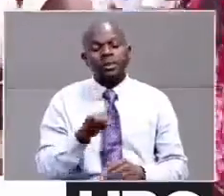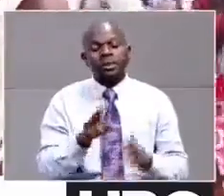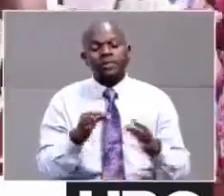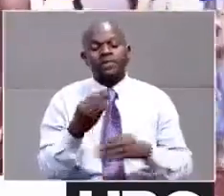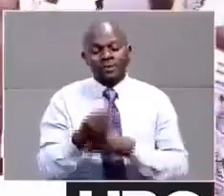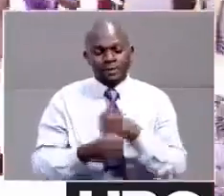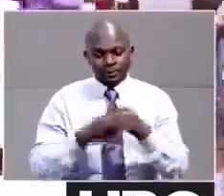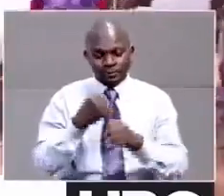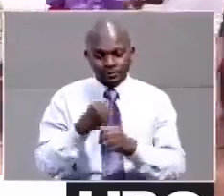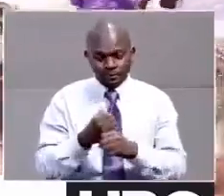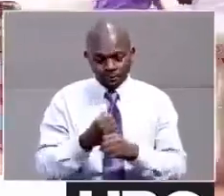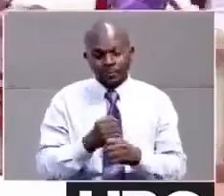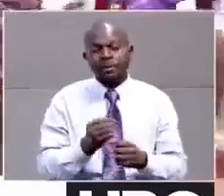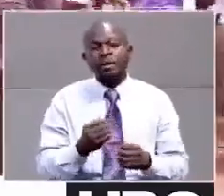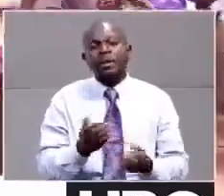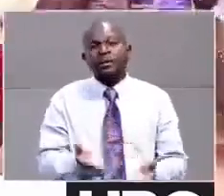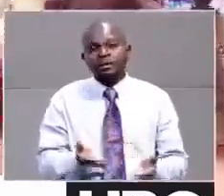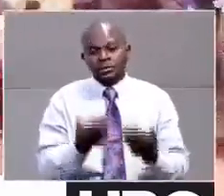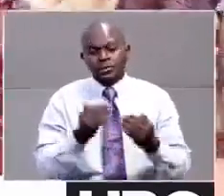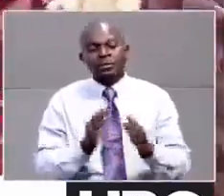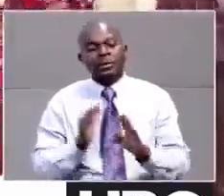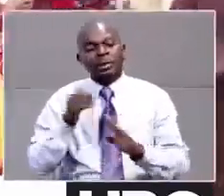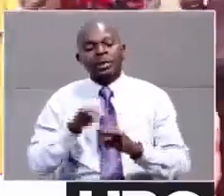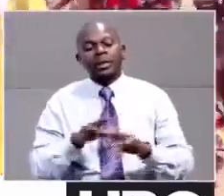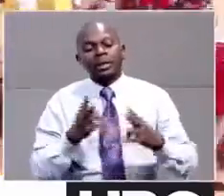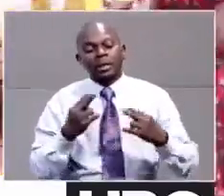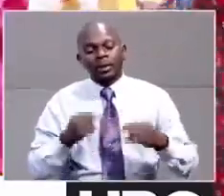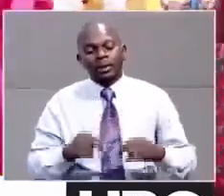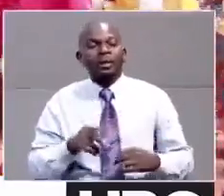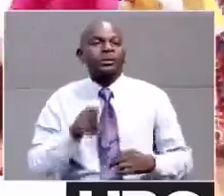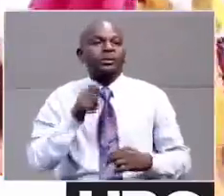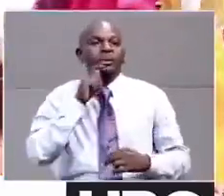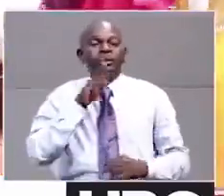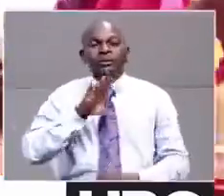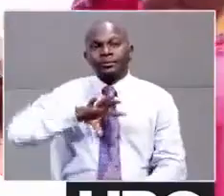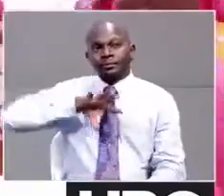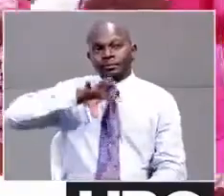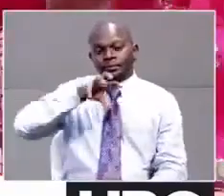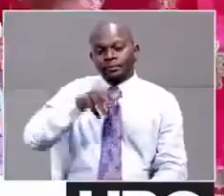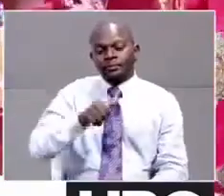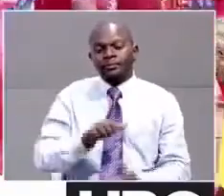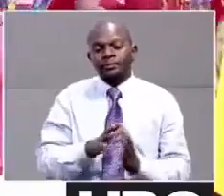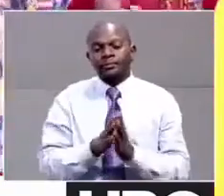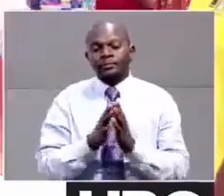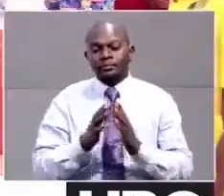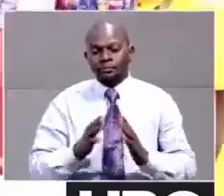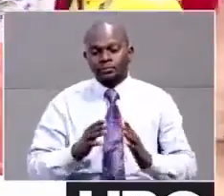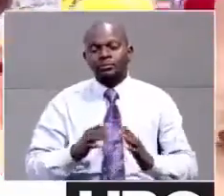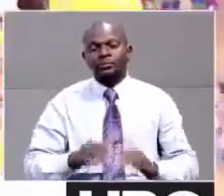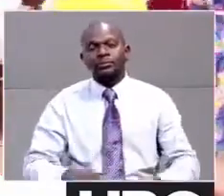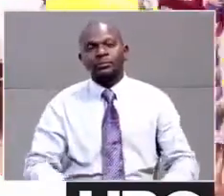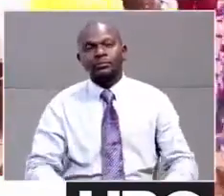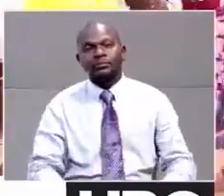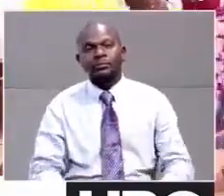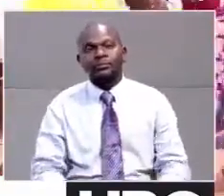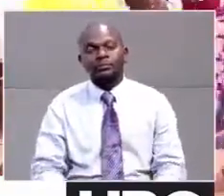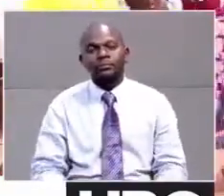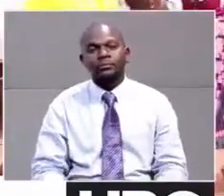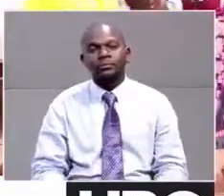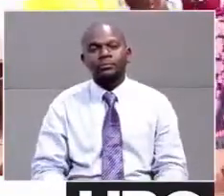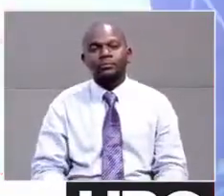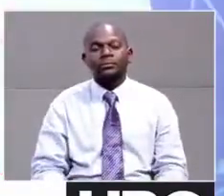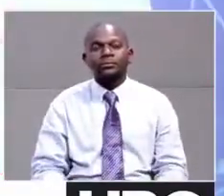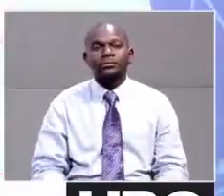financial year on enhancement of referral health services in Teso sub-region. Joseph Okou, UBC.